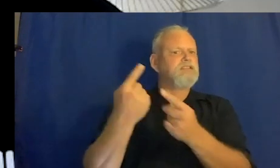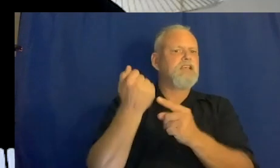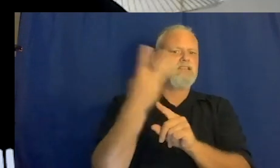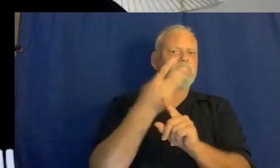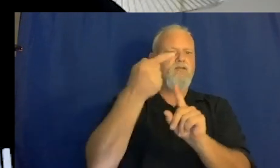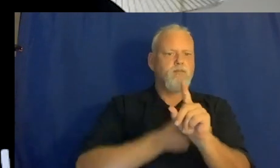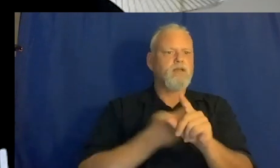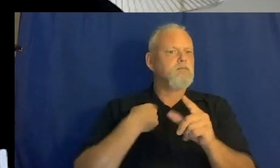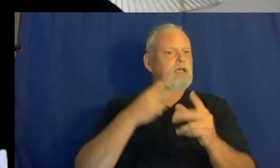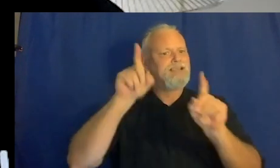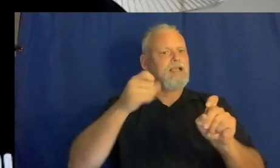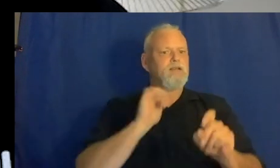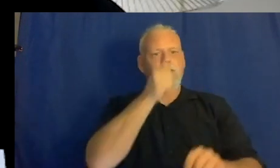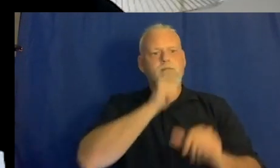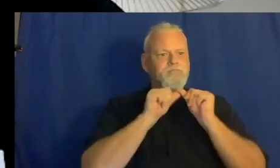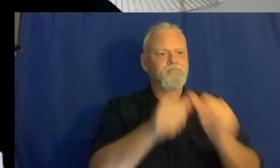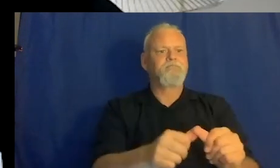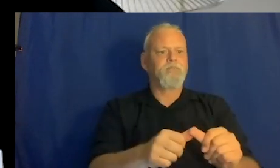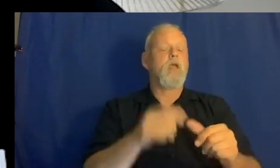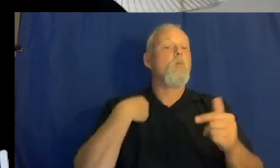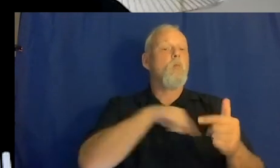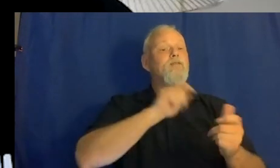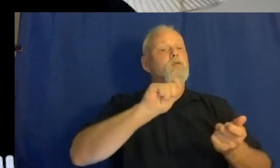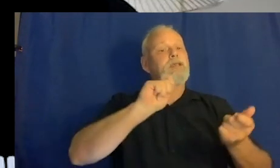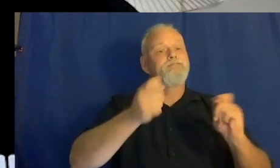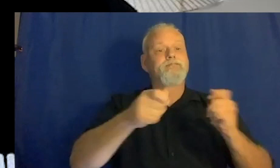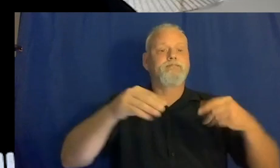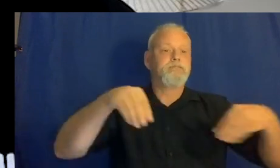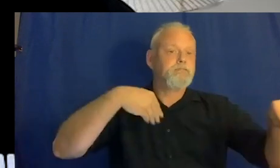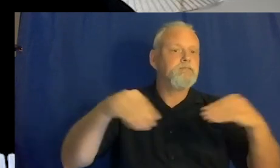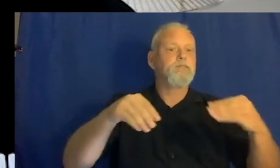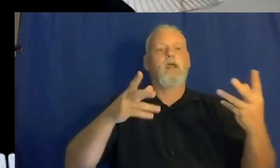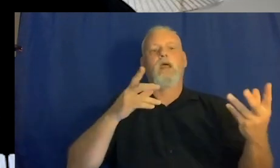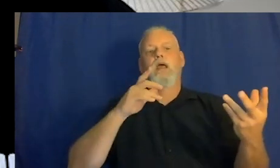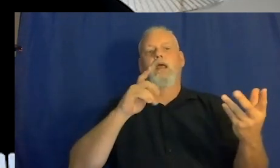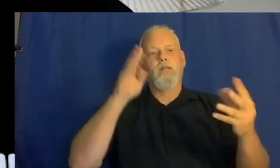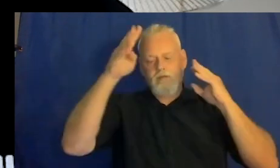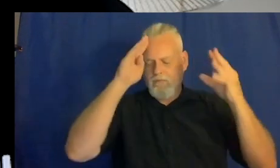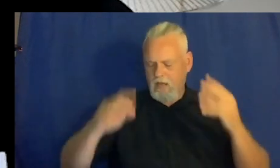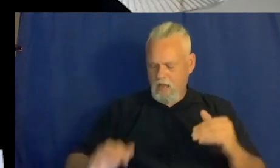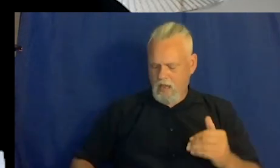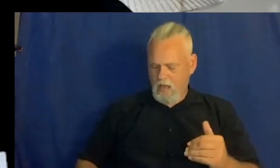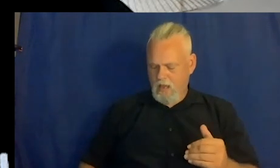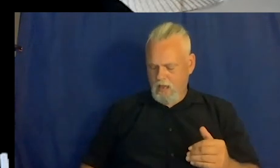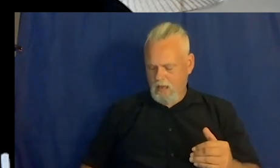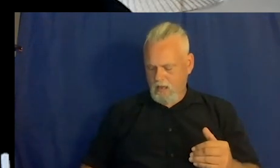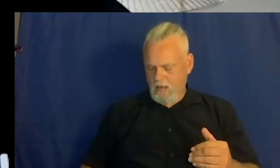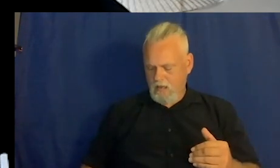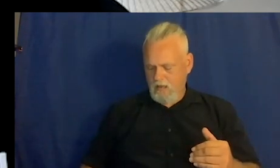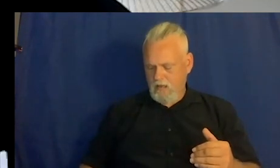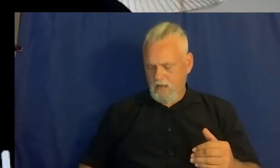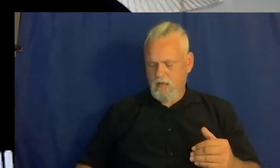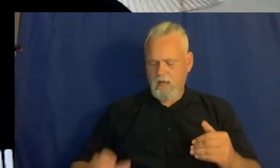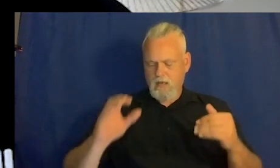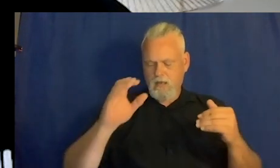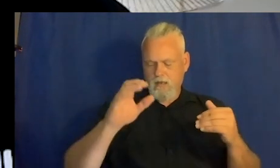resilience. It has pushed us all to be adaptable, to innovate and be nimble in the ways we operate and deliver our programs and